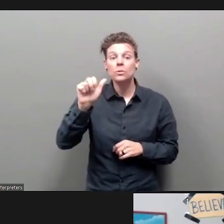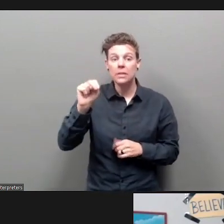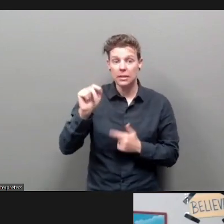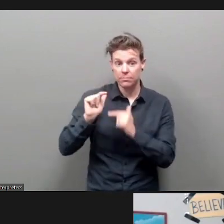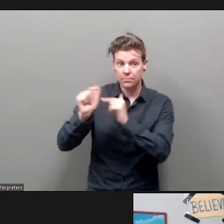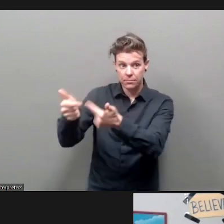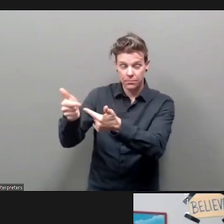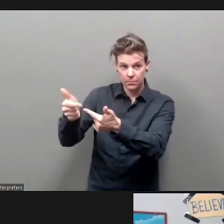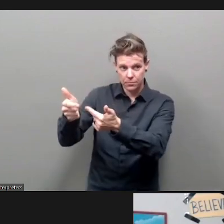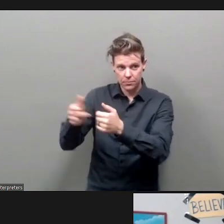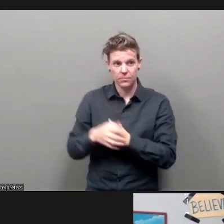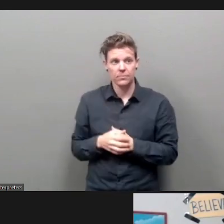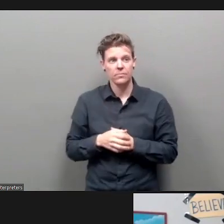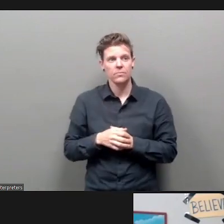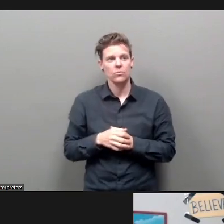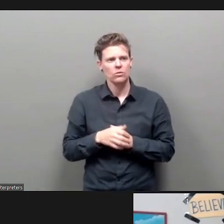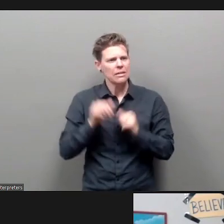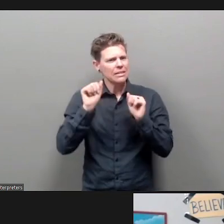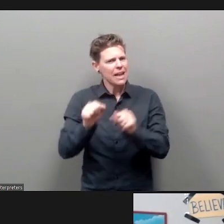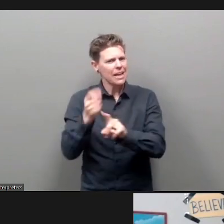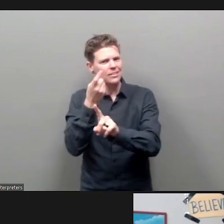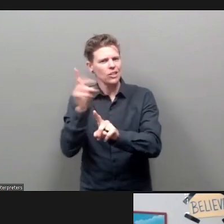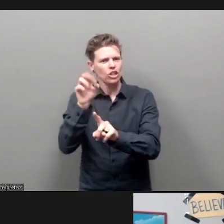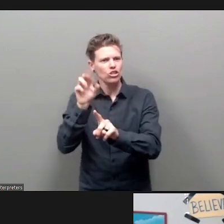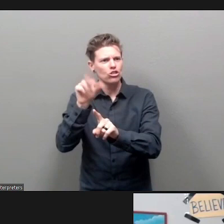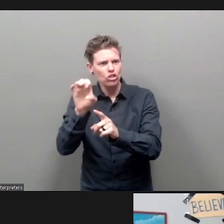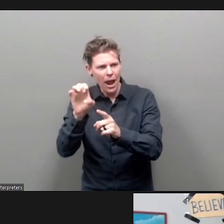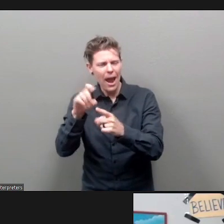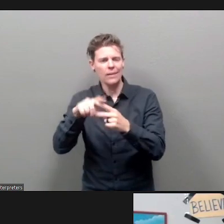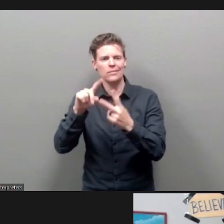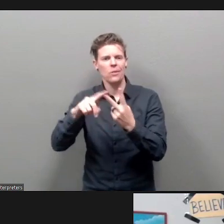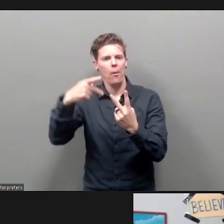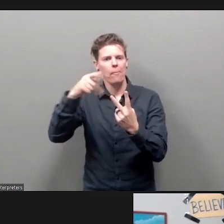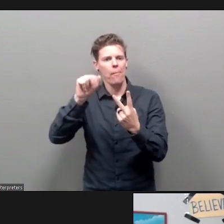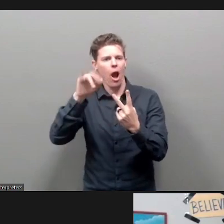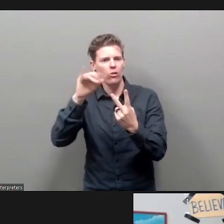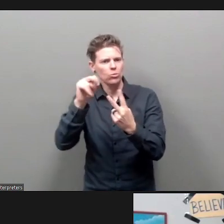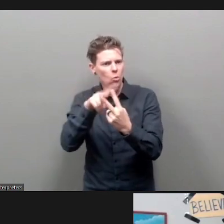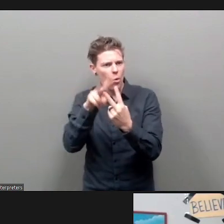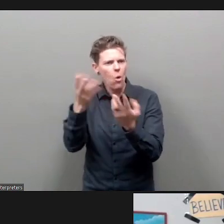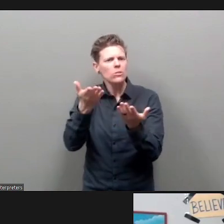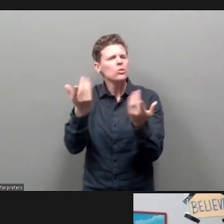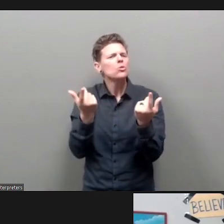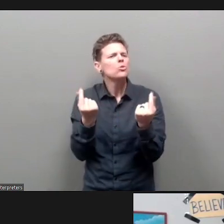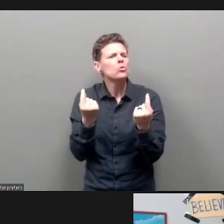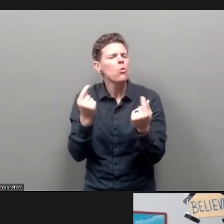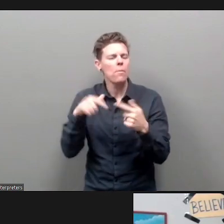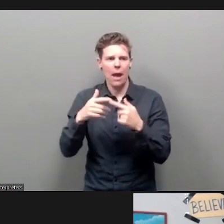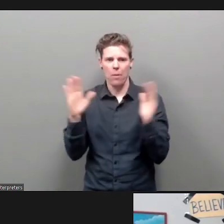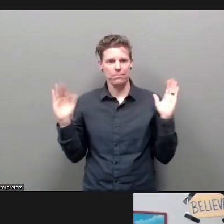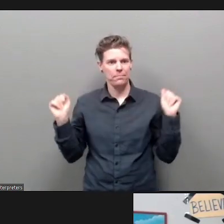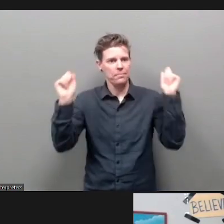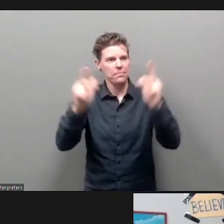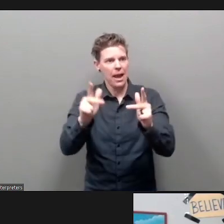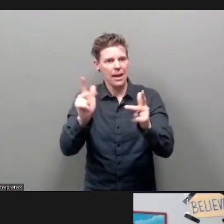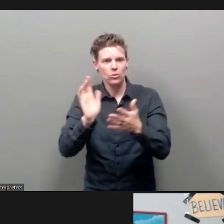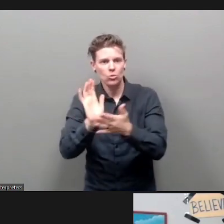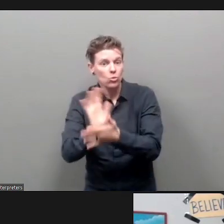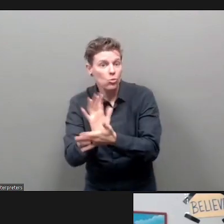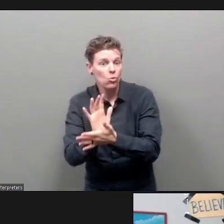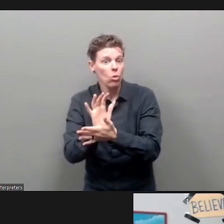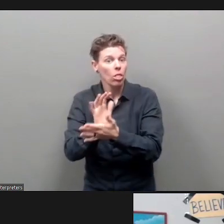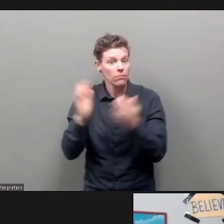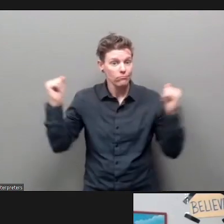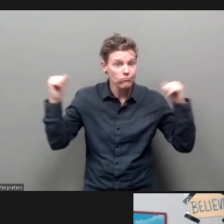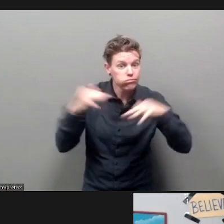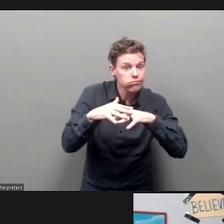tell us what they're hearing about the return to school? Any concerns about Omicron at some point forcing a return to remote for districts where positivity is